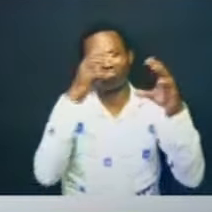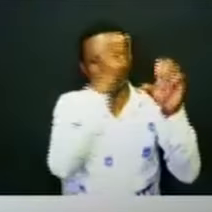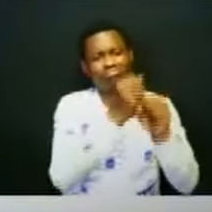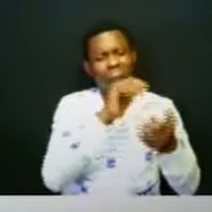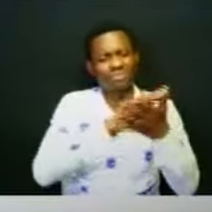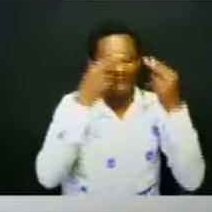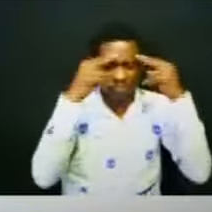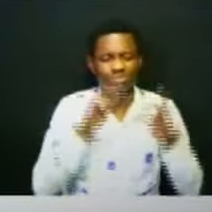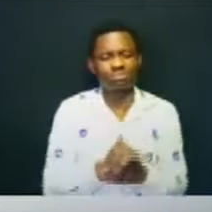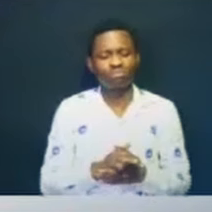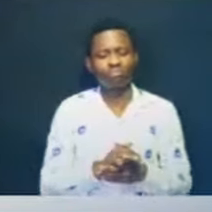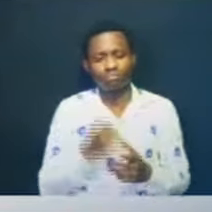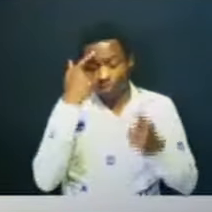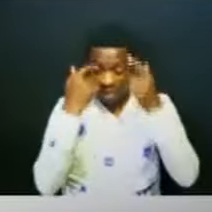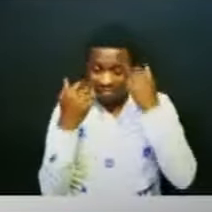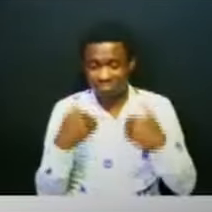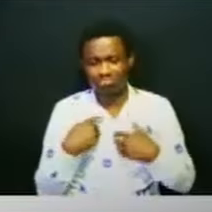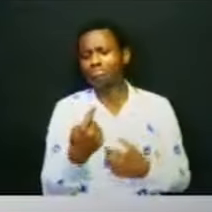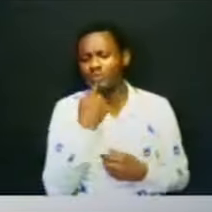Disappointment is a major fact of life.